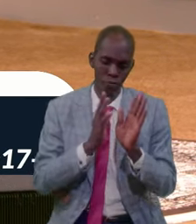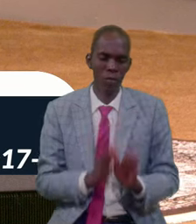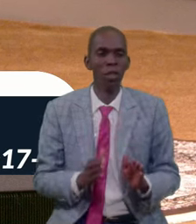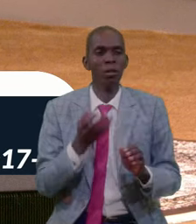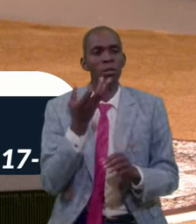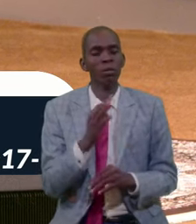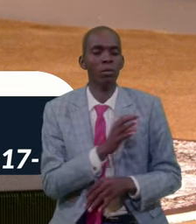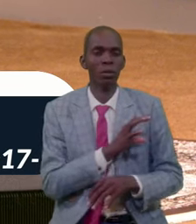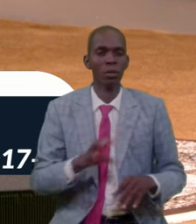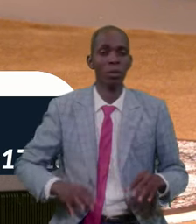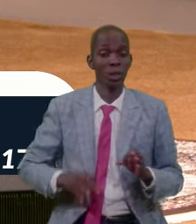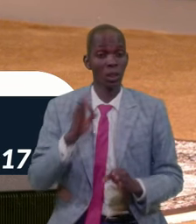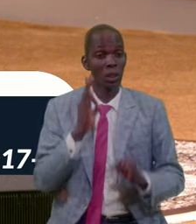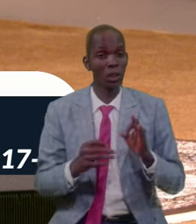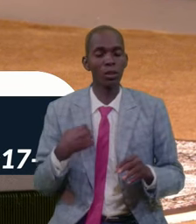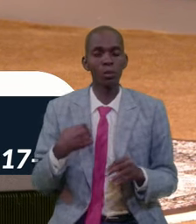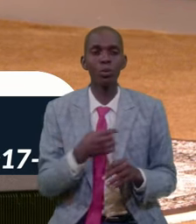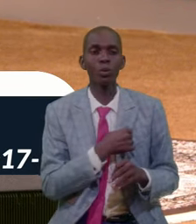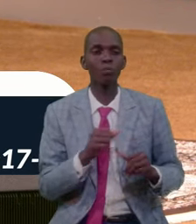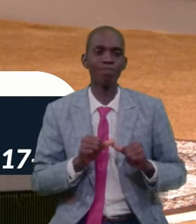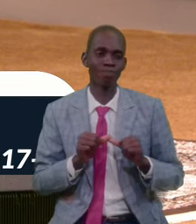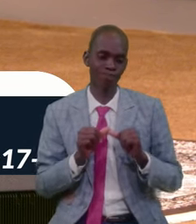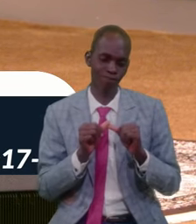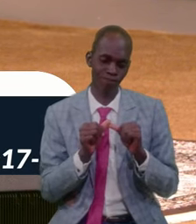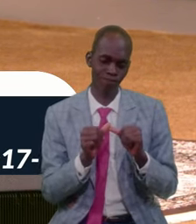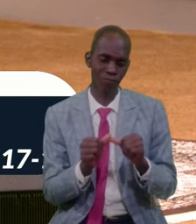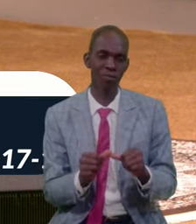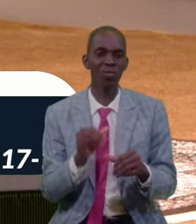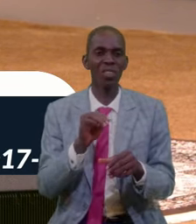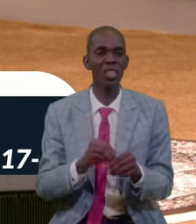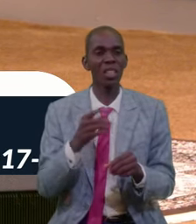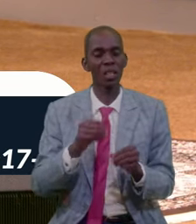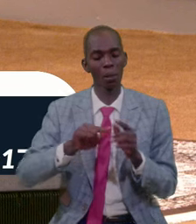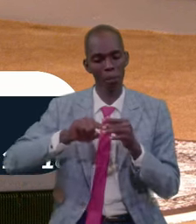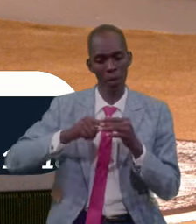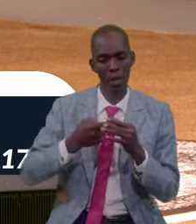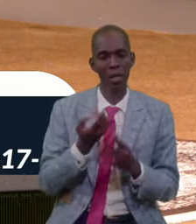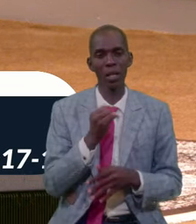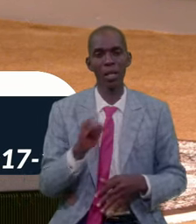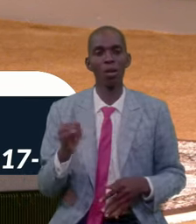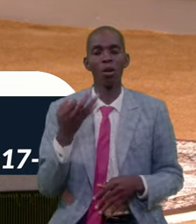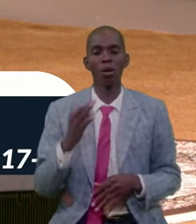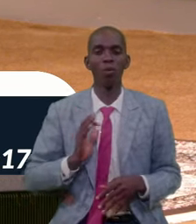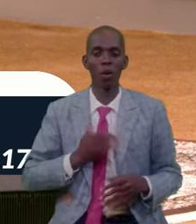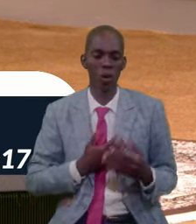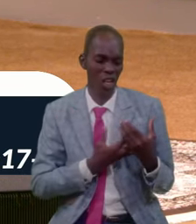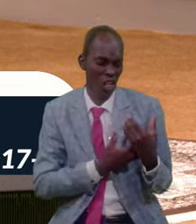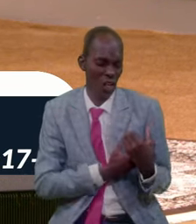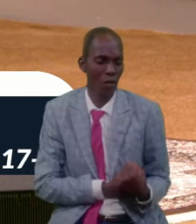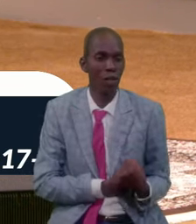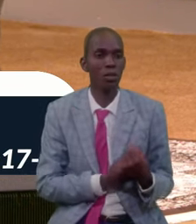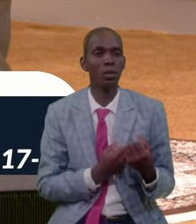Christ if we hold the beginning of our confidence